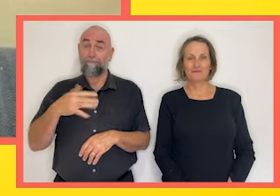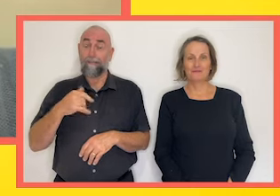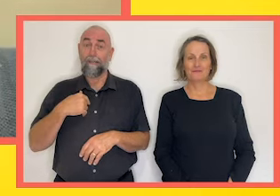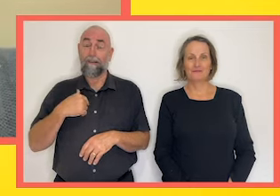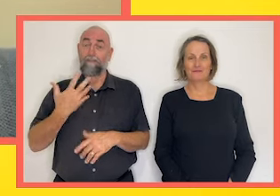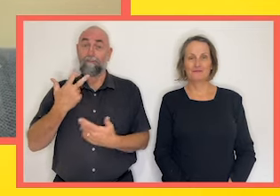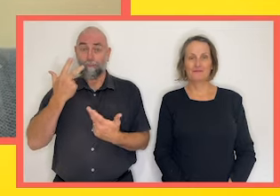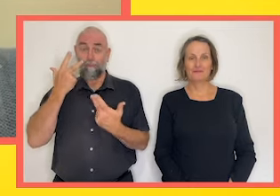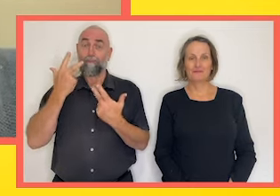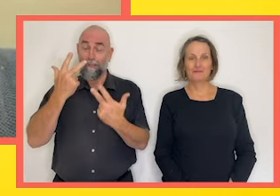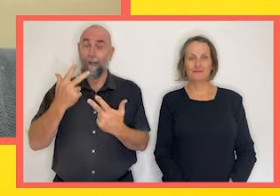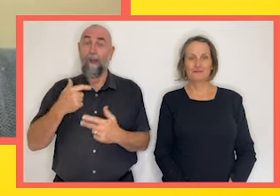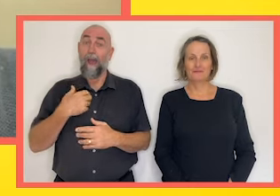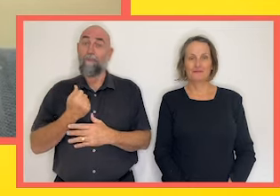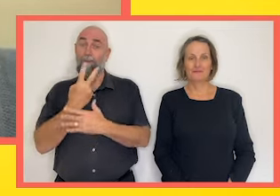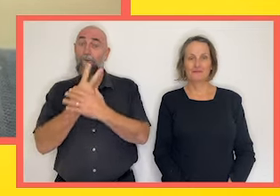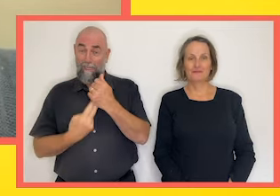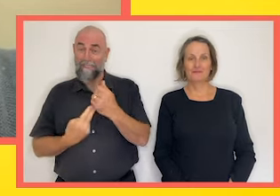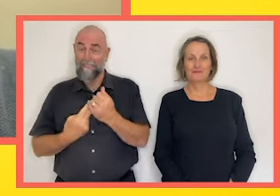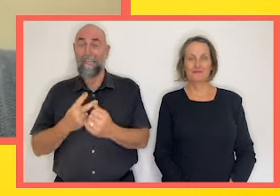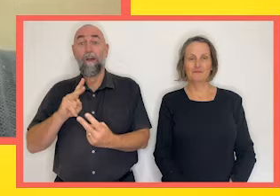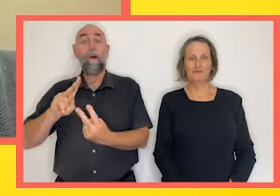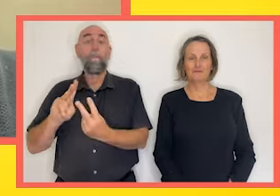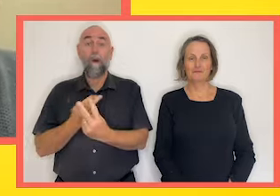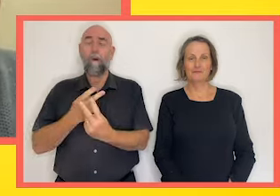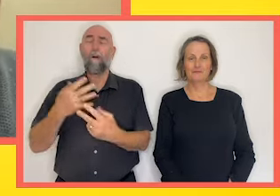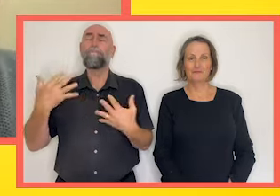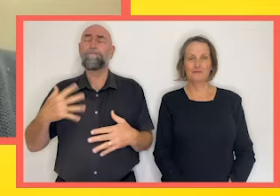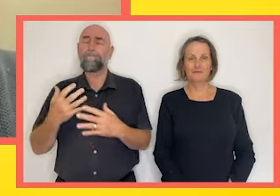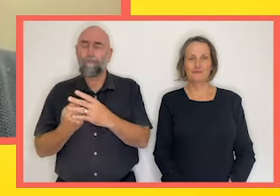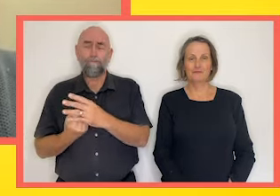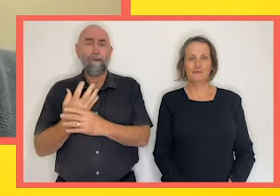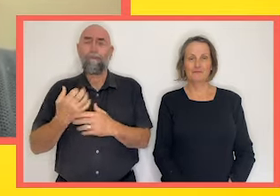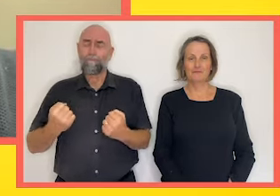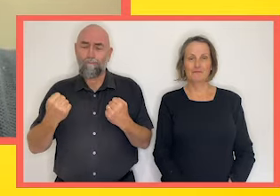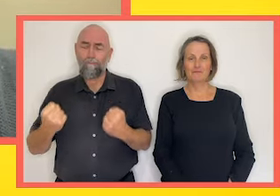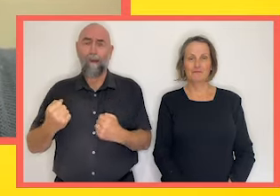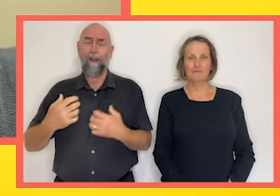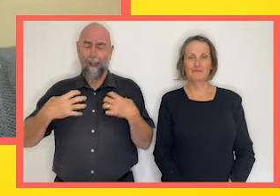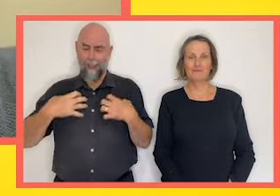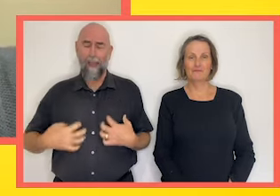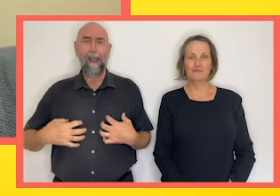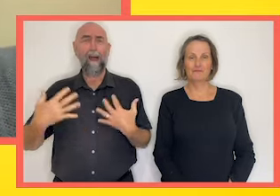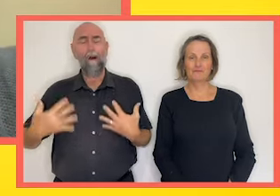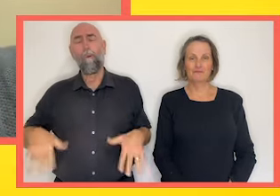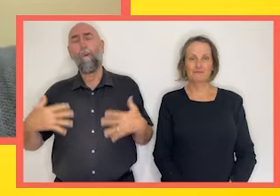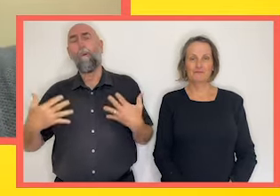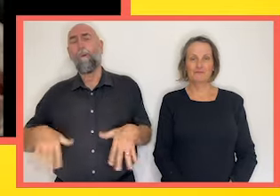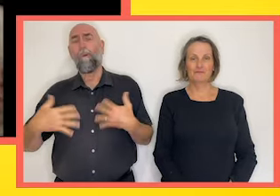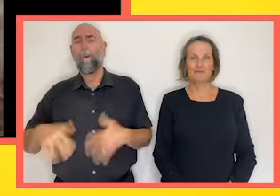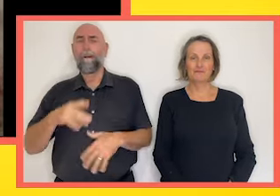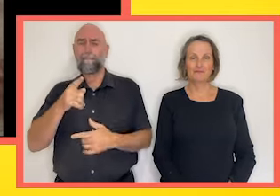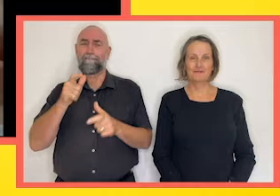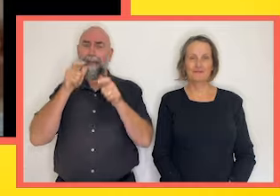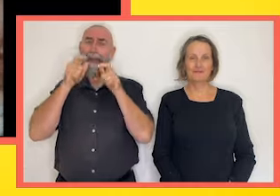it. Now, the twins have found their lungs, which means that they are growing and getting stronger every day, but you've got to hear this